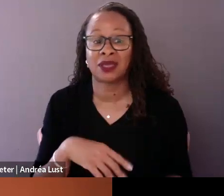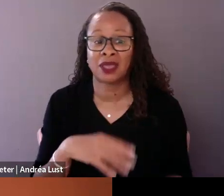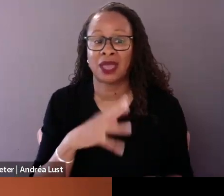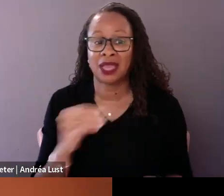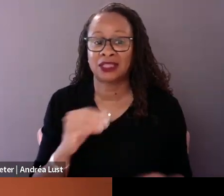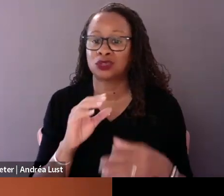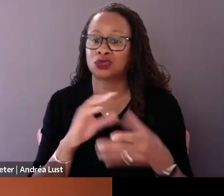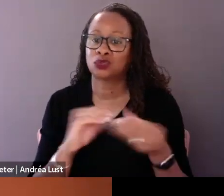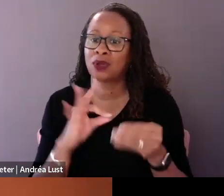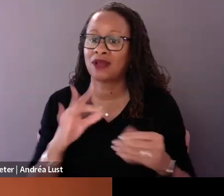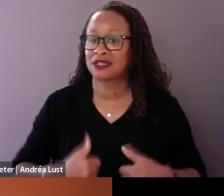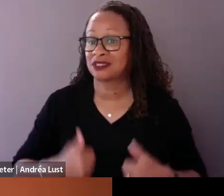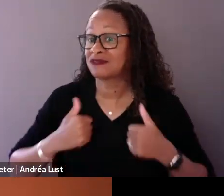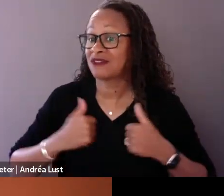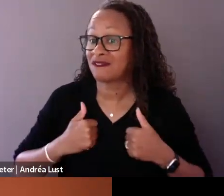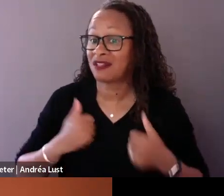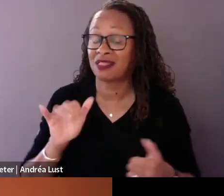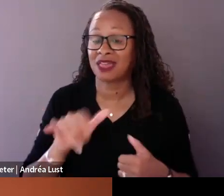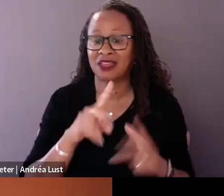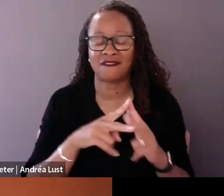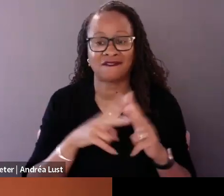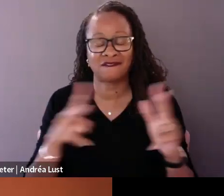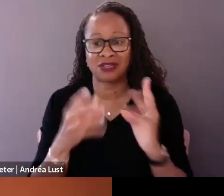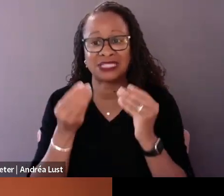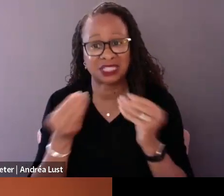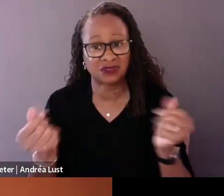of survival that he very eloquently and